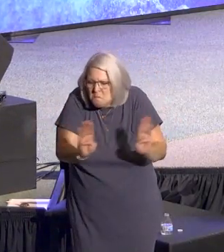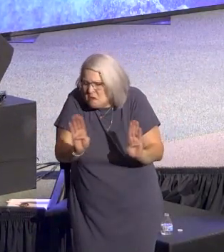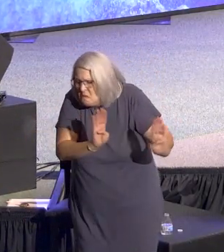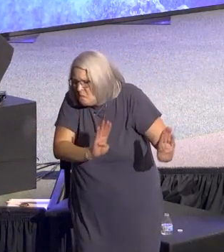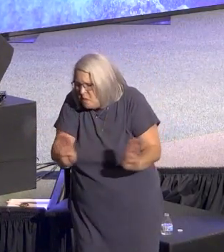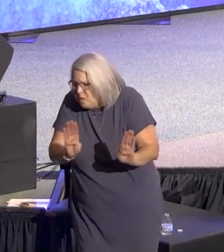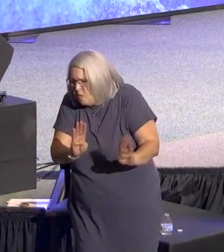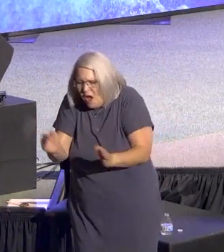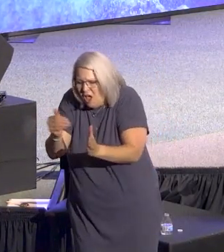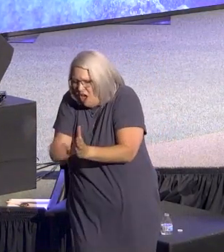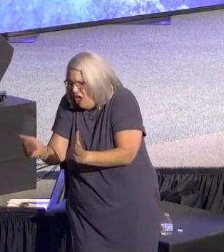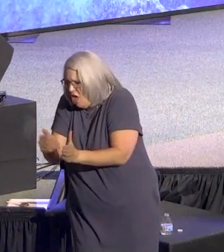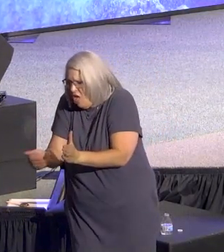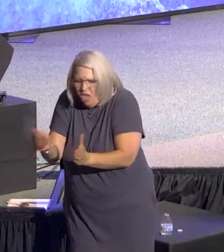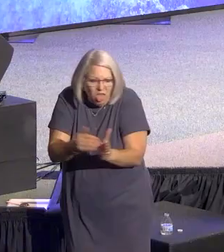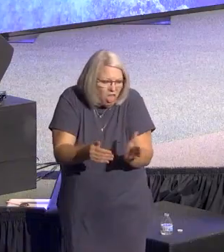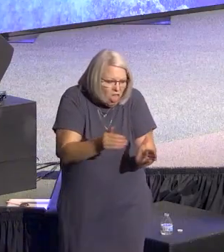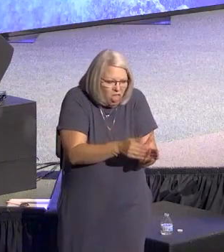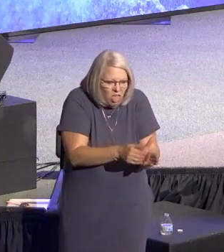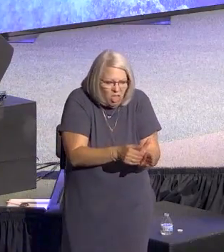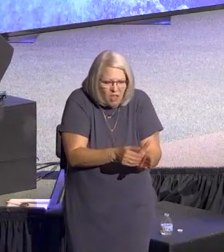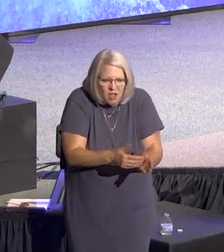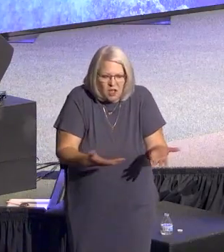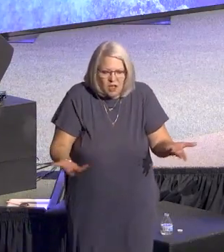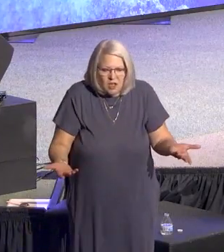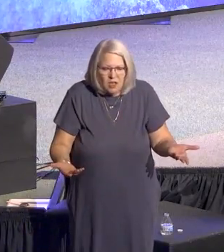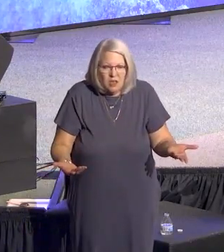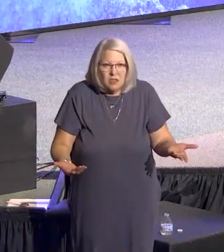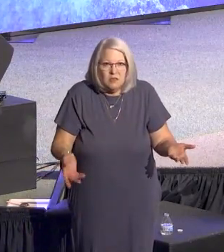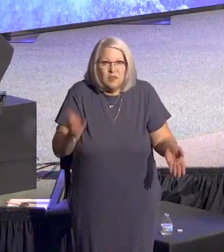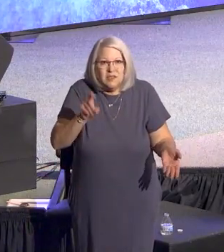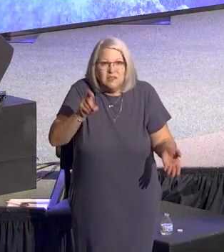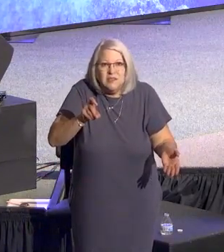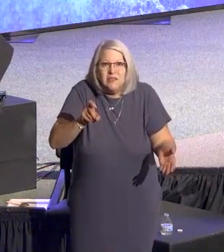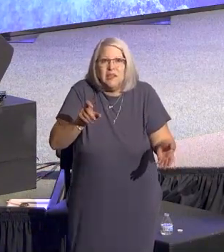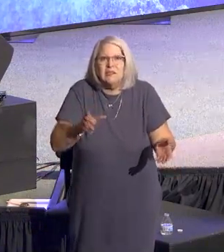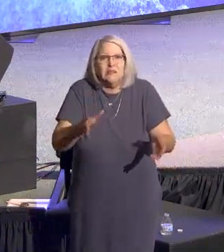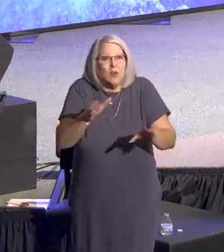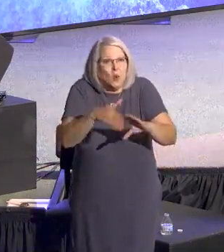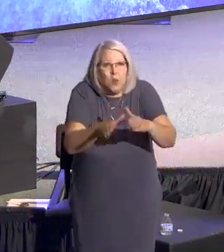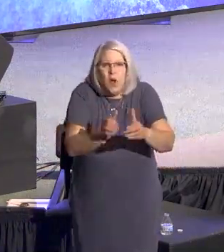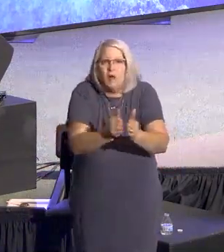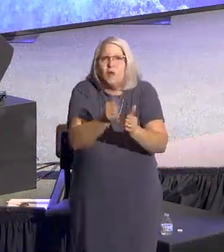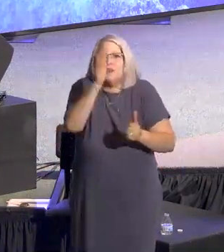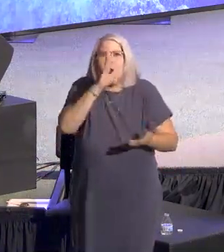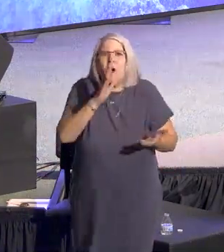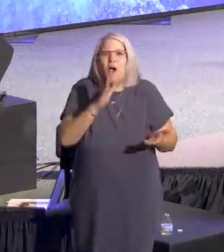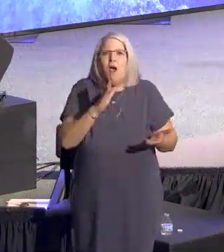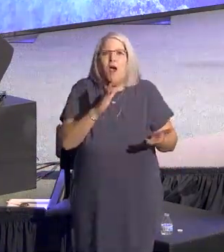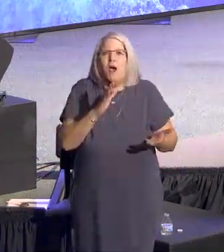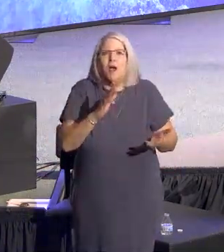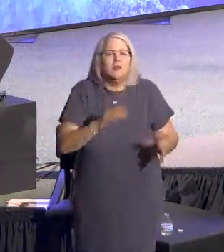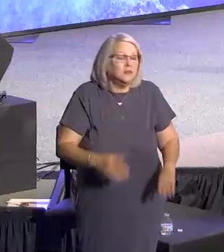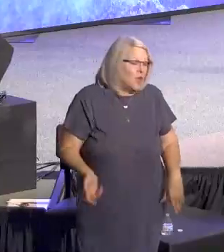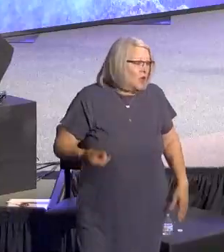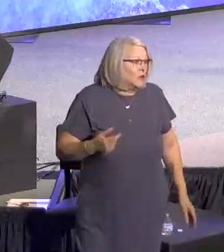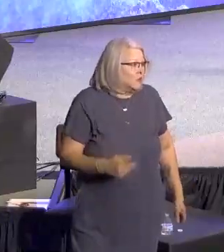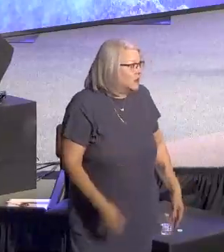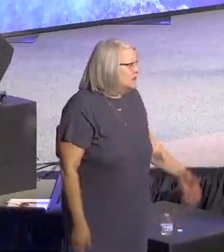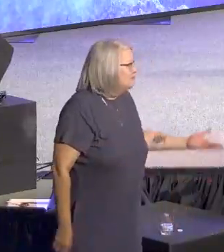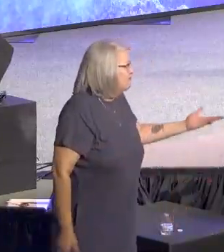and it's time to confess that and repent and really walk with God. Someone might say, well, you know what? I pretty much walk with